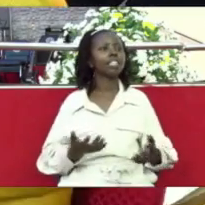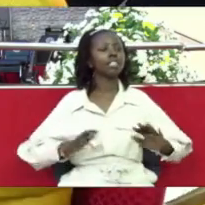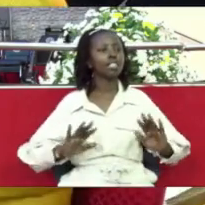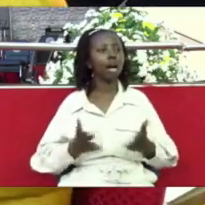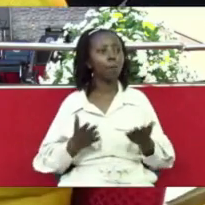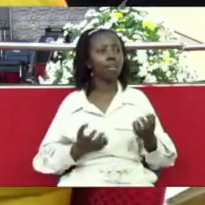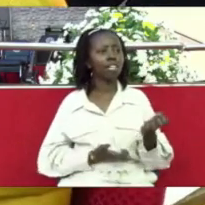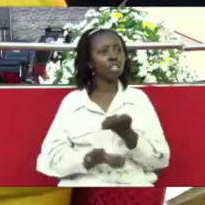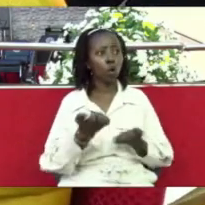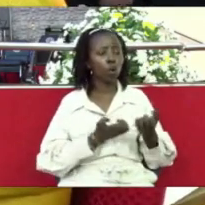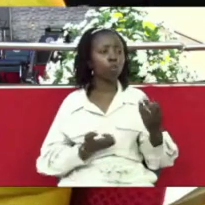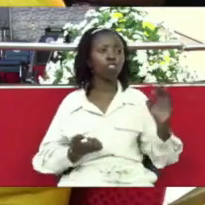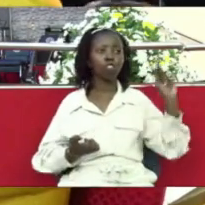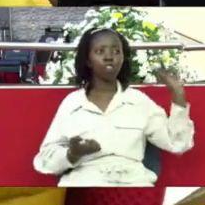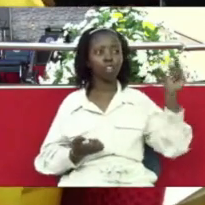Write this down.